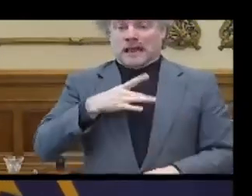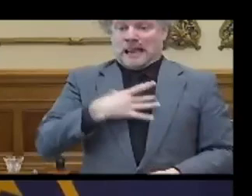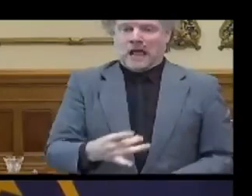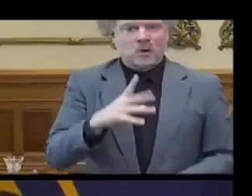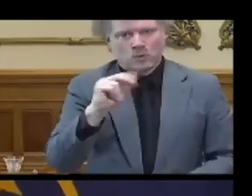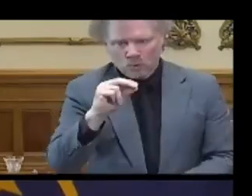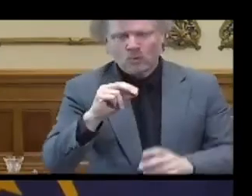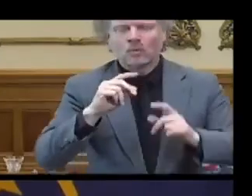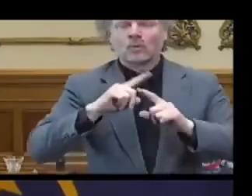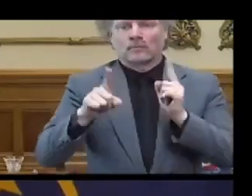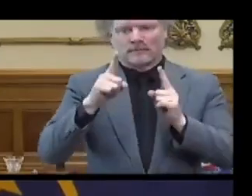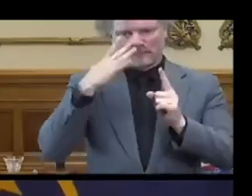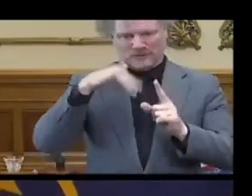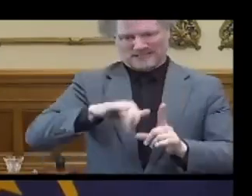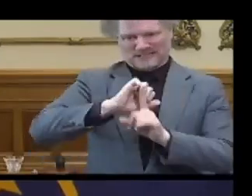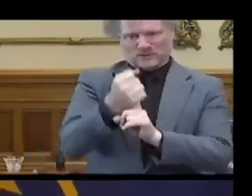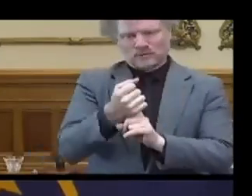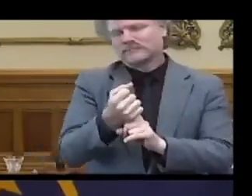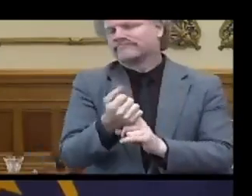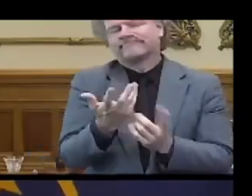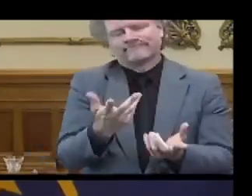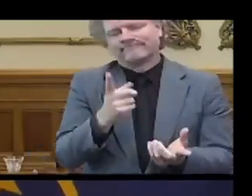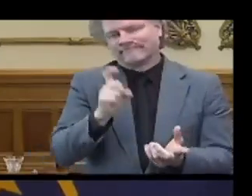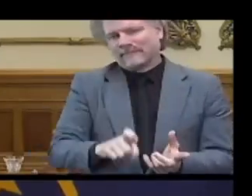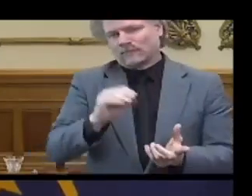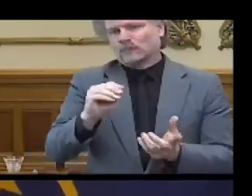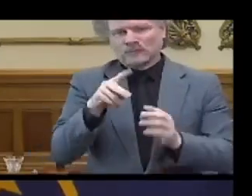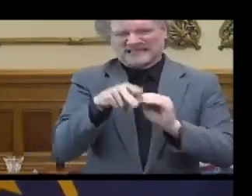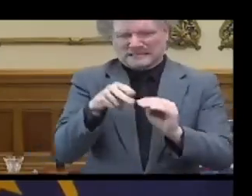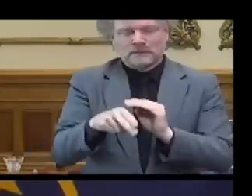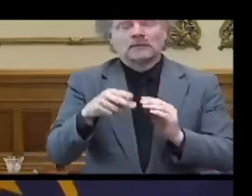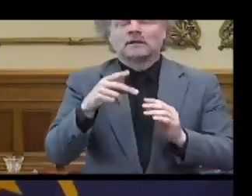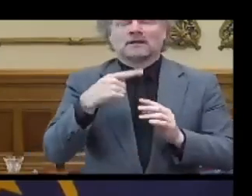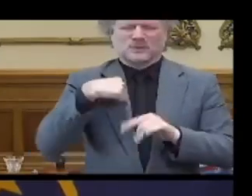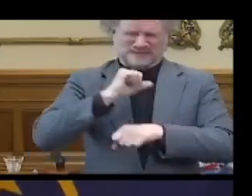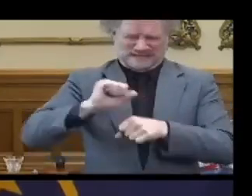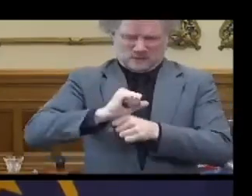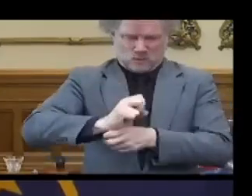but under these circumstances, we have to. We're working very hard